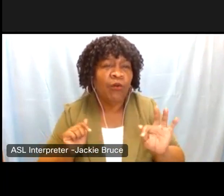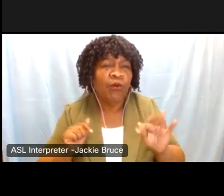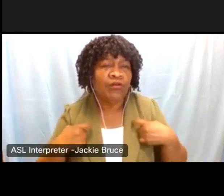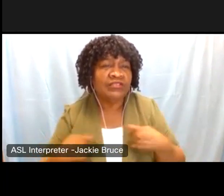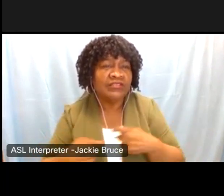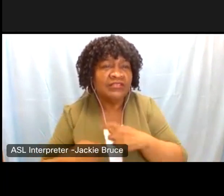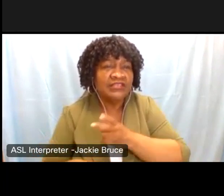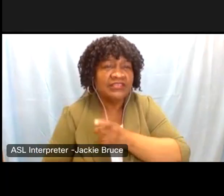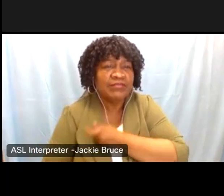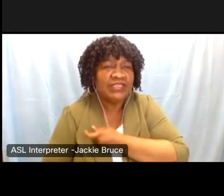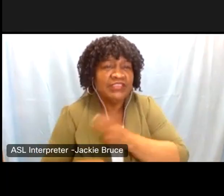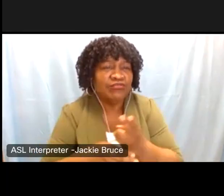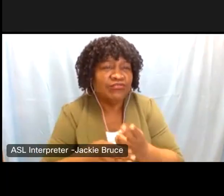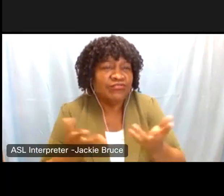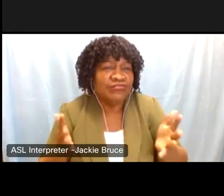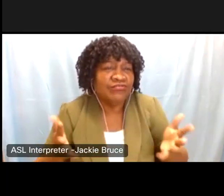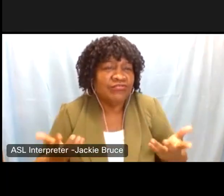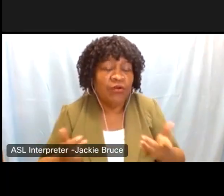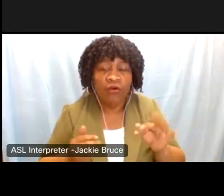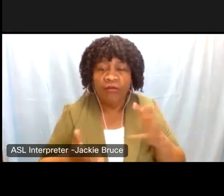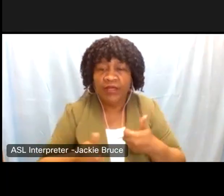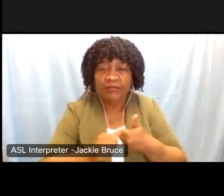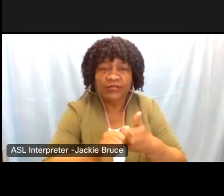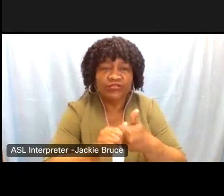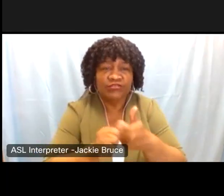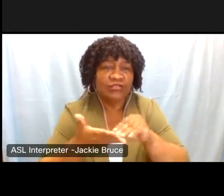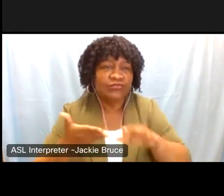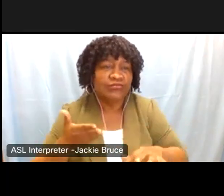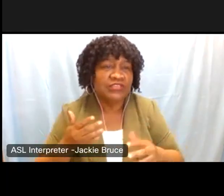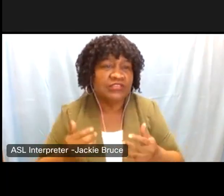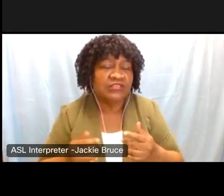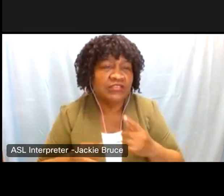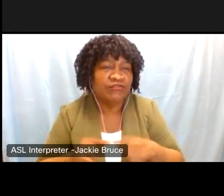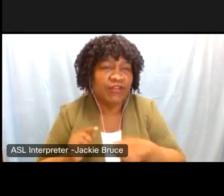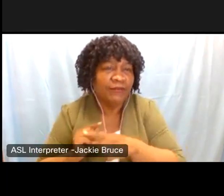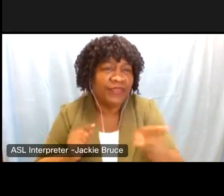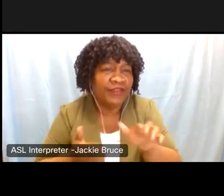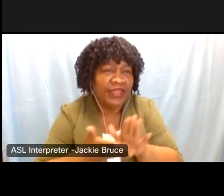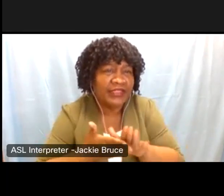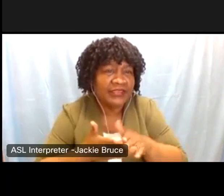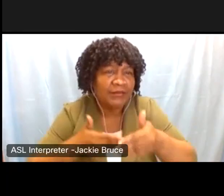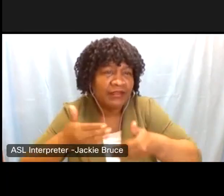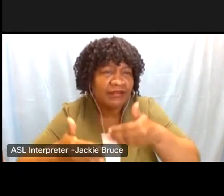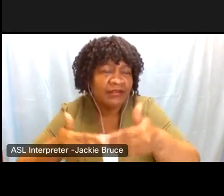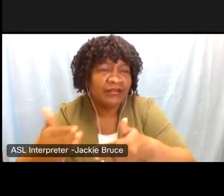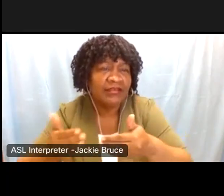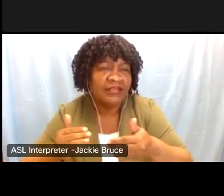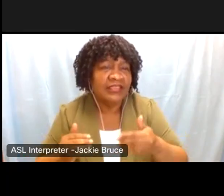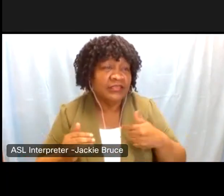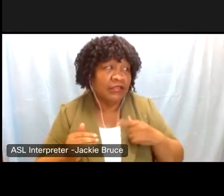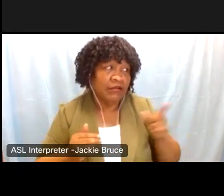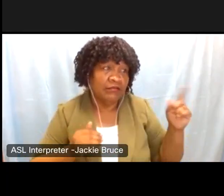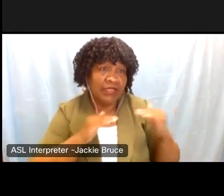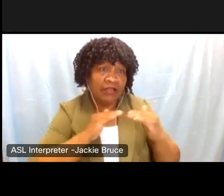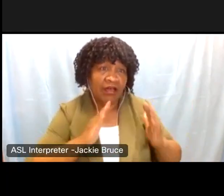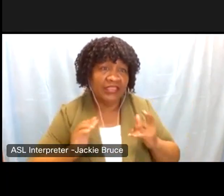tracking students out of academic spaces. And my colleague said, we're